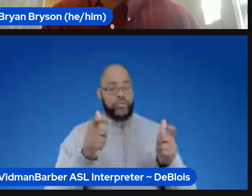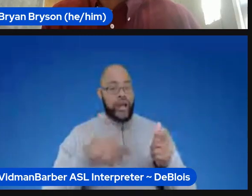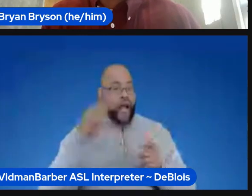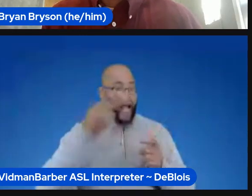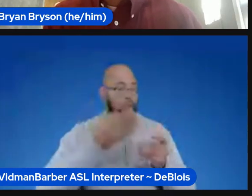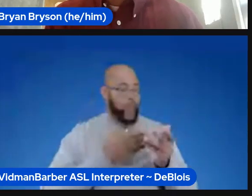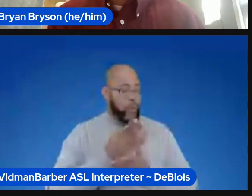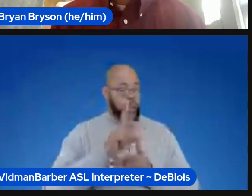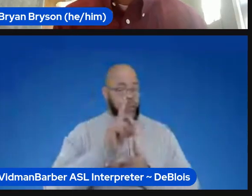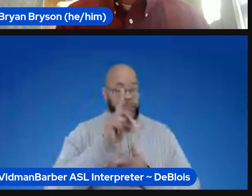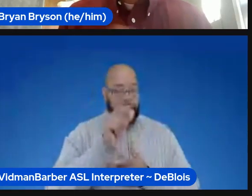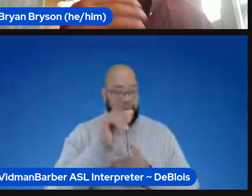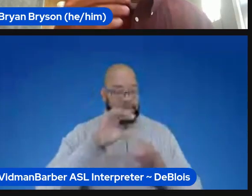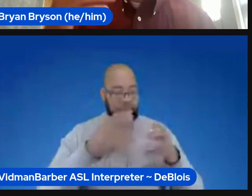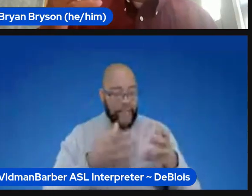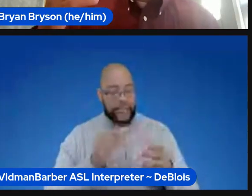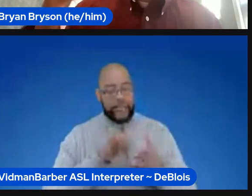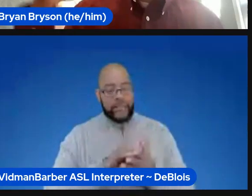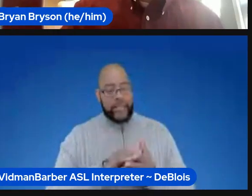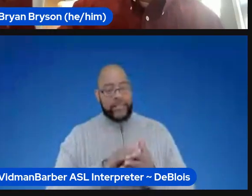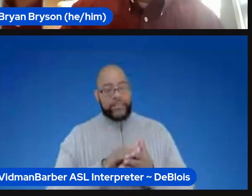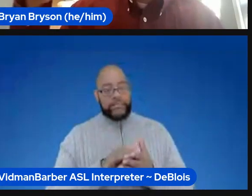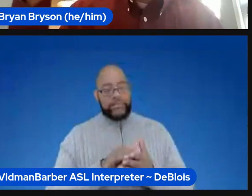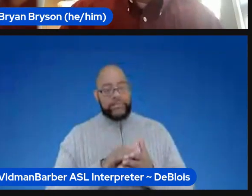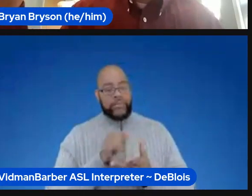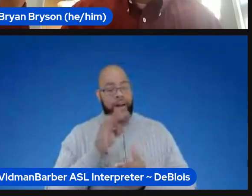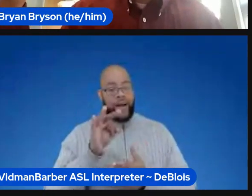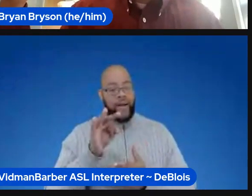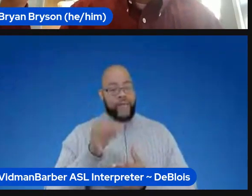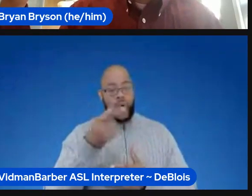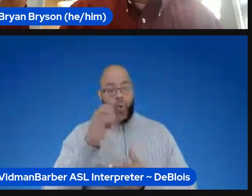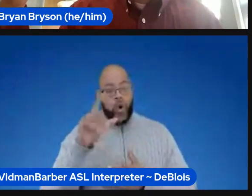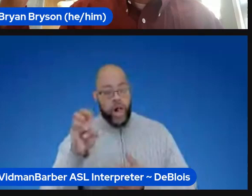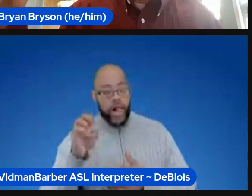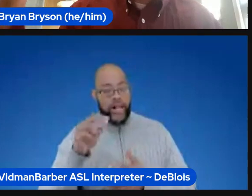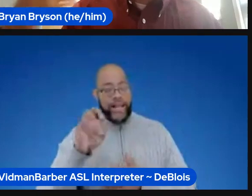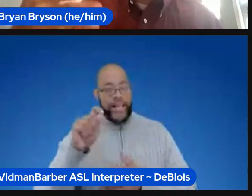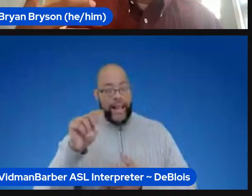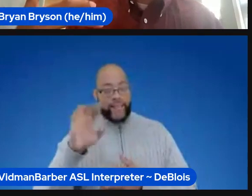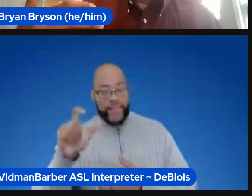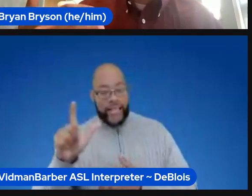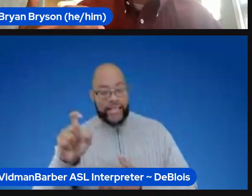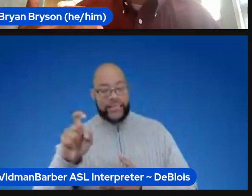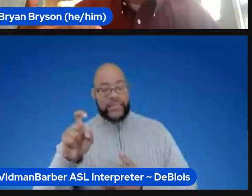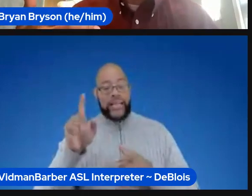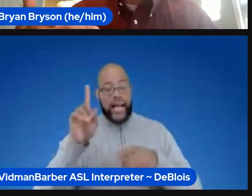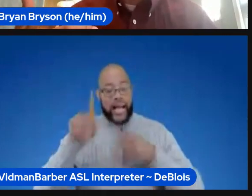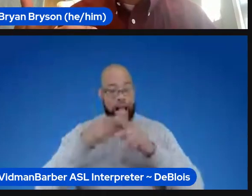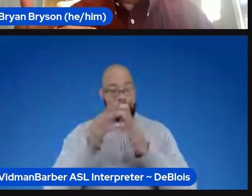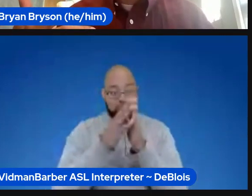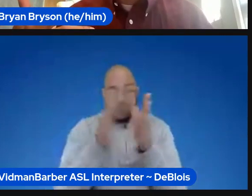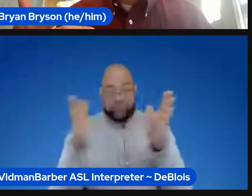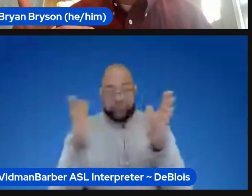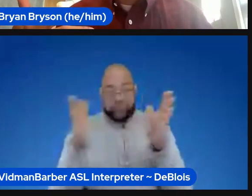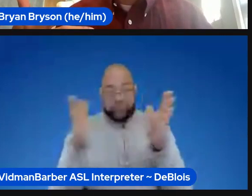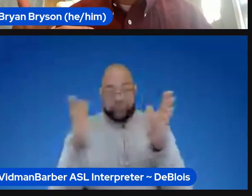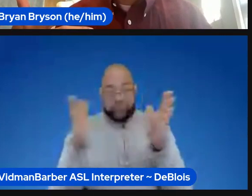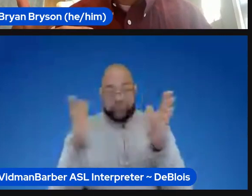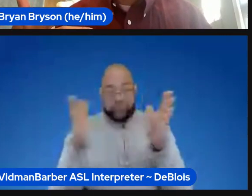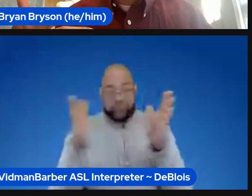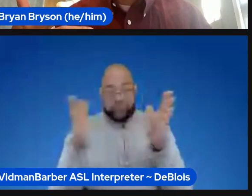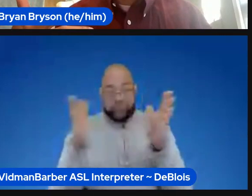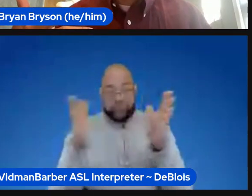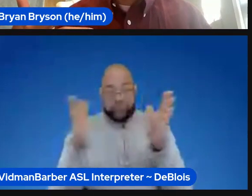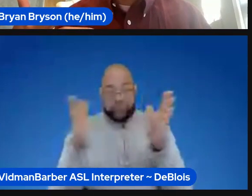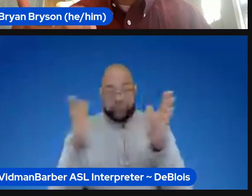that are data sets like of the Google and the Netflix kind of scale. And how do we scale that down to something that's